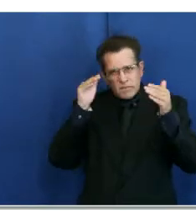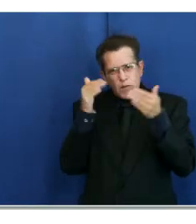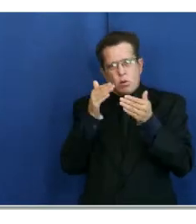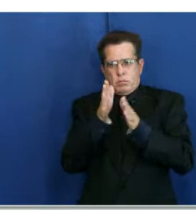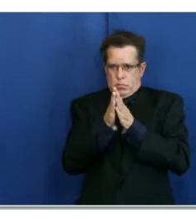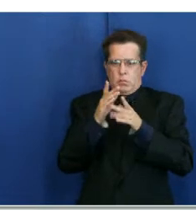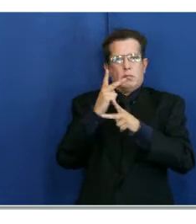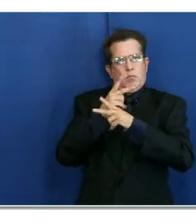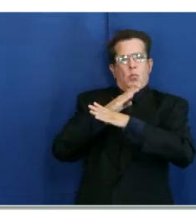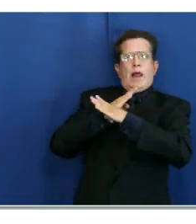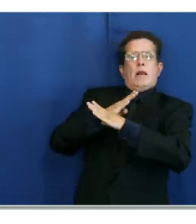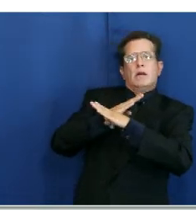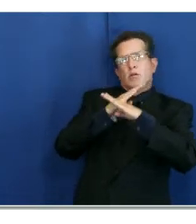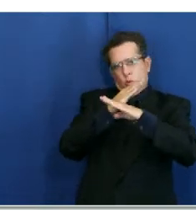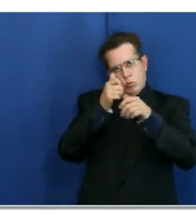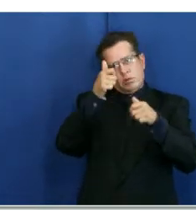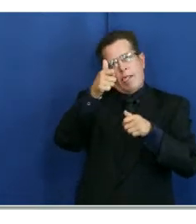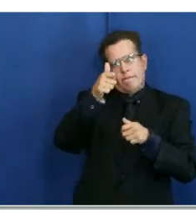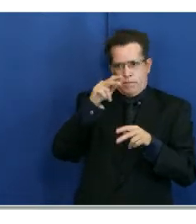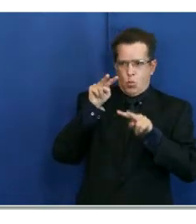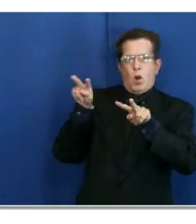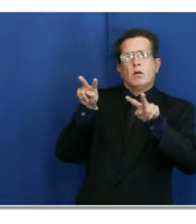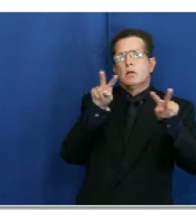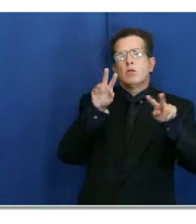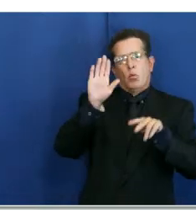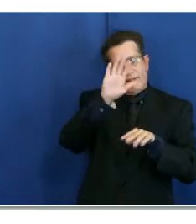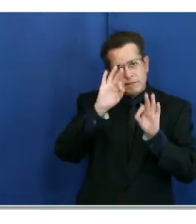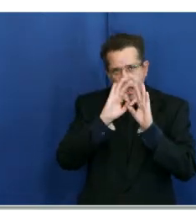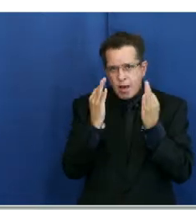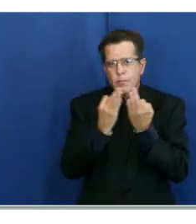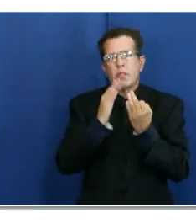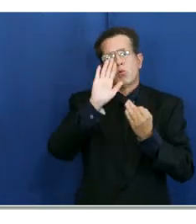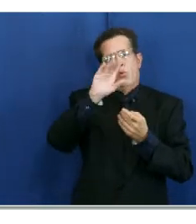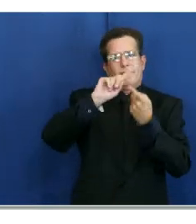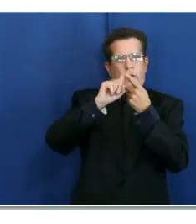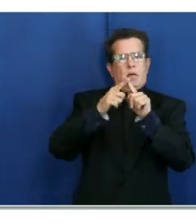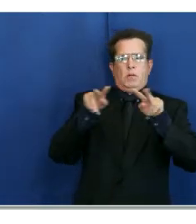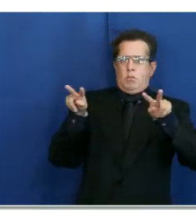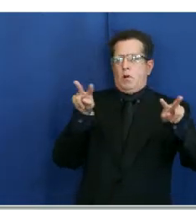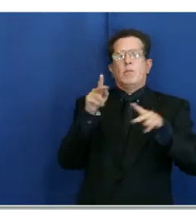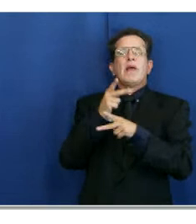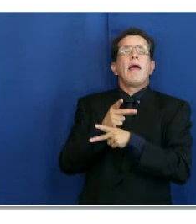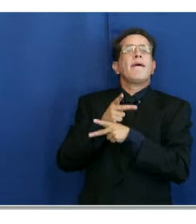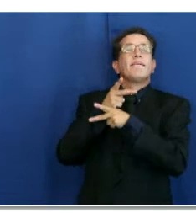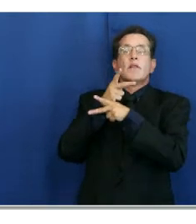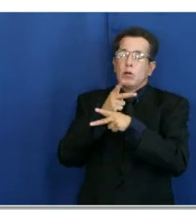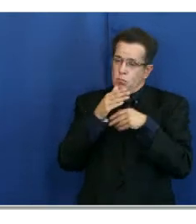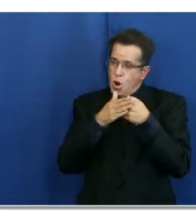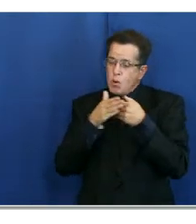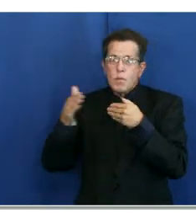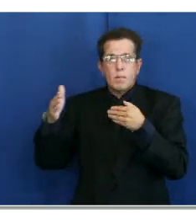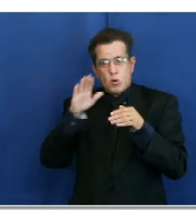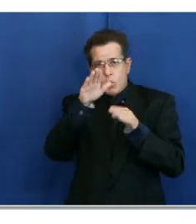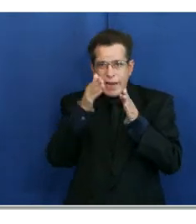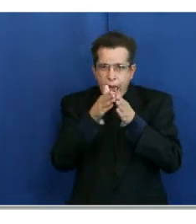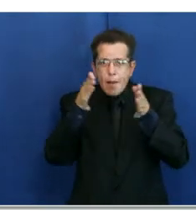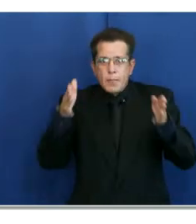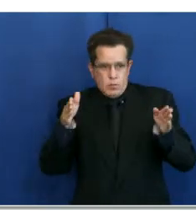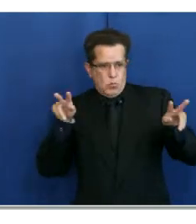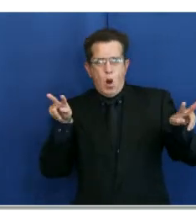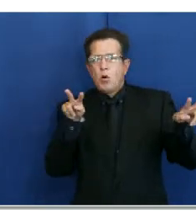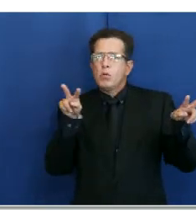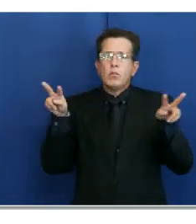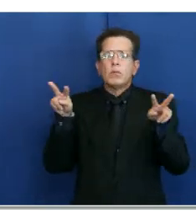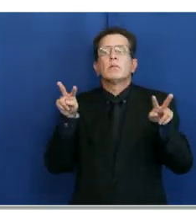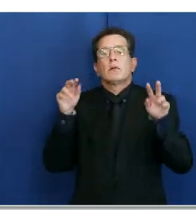to protect one another, to protect our family, our friends, and our communities and neighbors. Doing so will